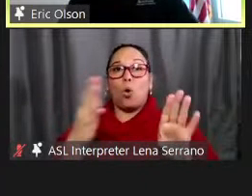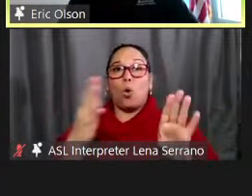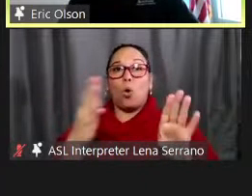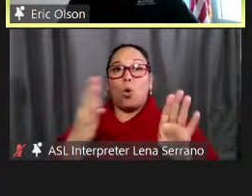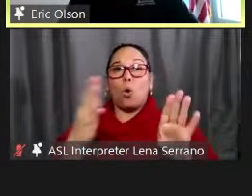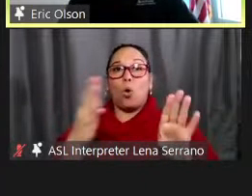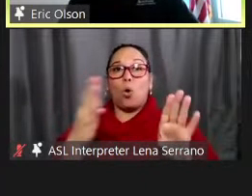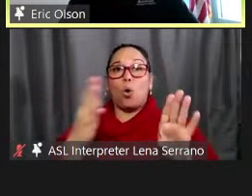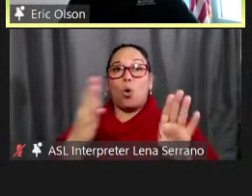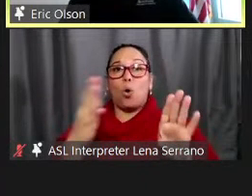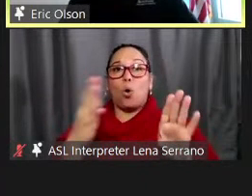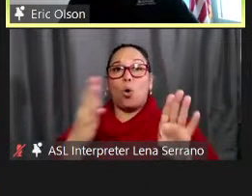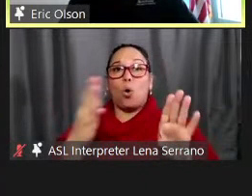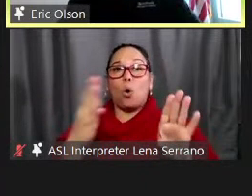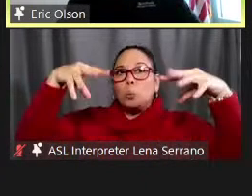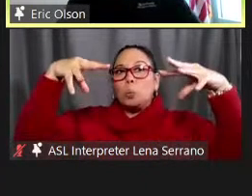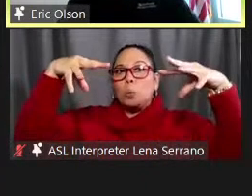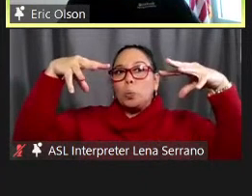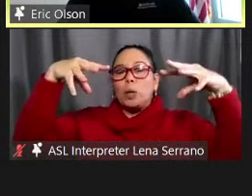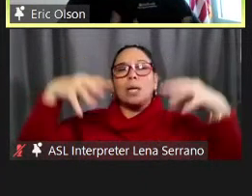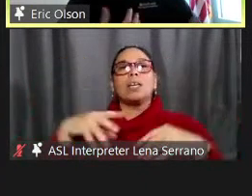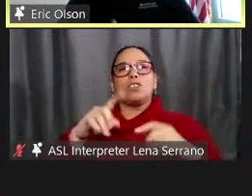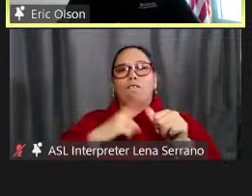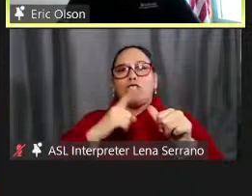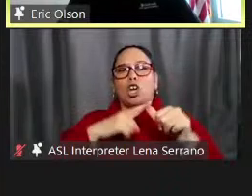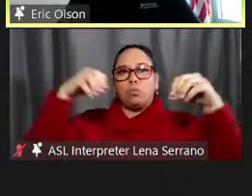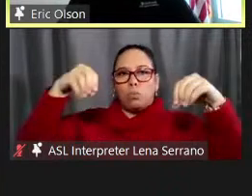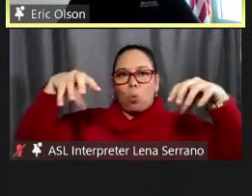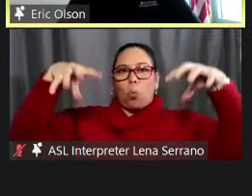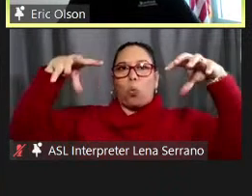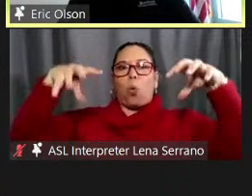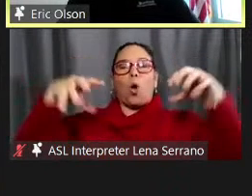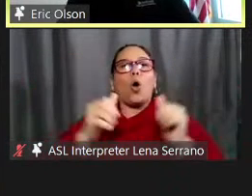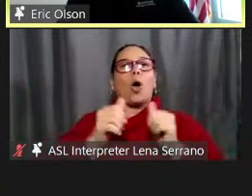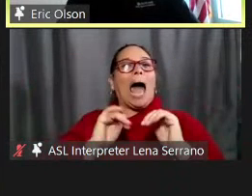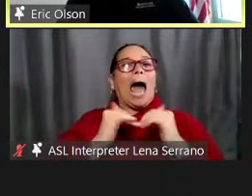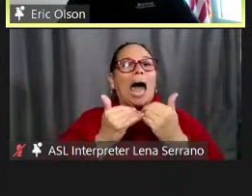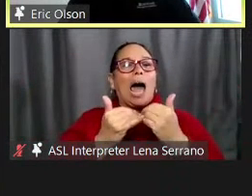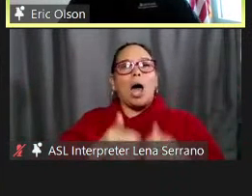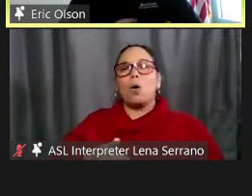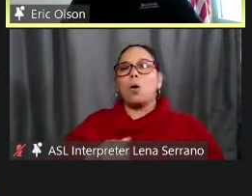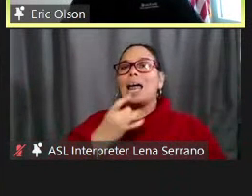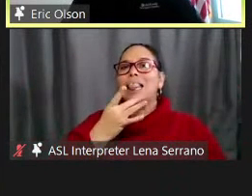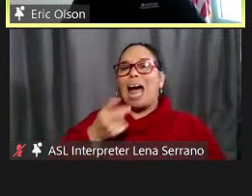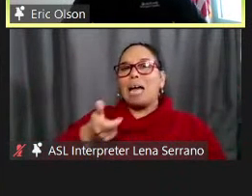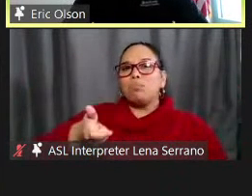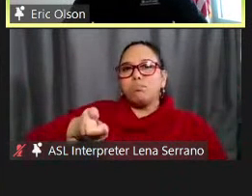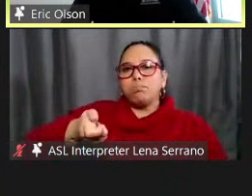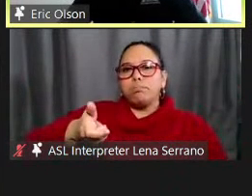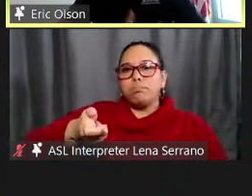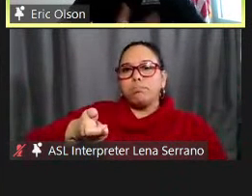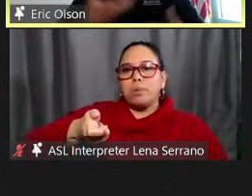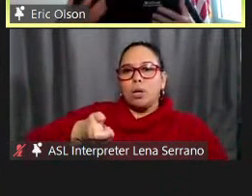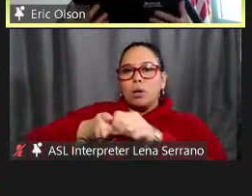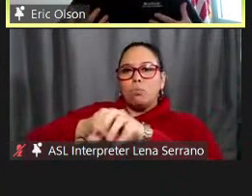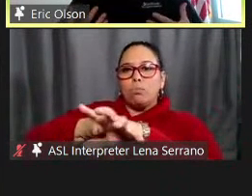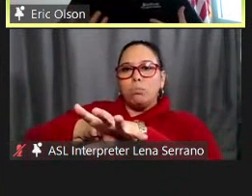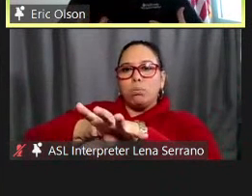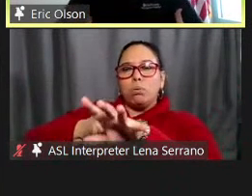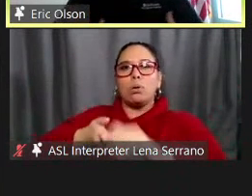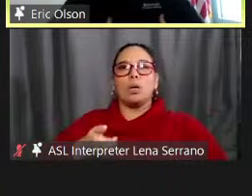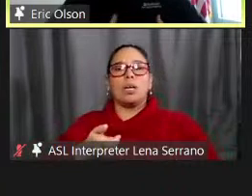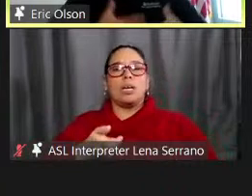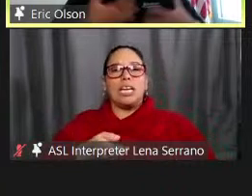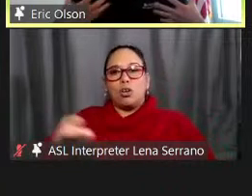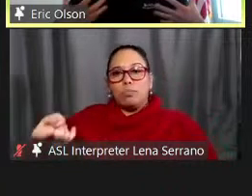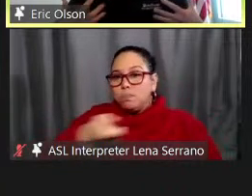how dimly lit it is in the room, they're going to illuminate that space with flashlight, illuminate the floor space on the doorway, signifying that they're a